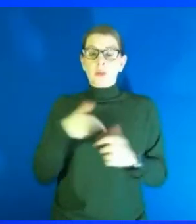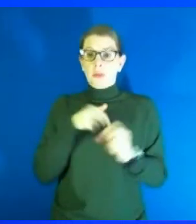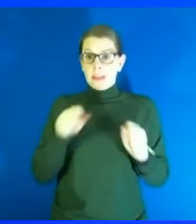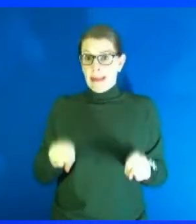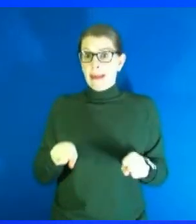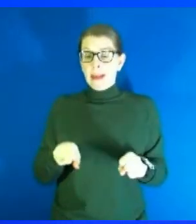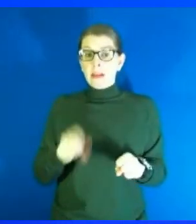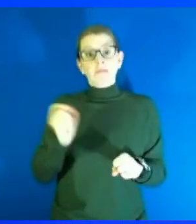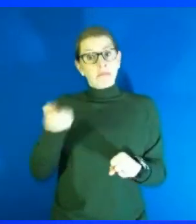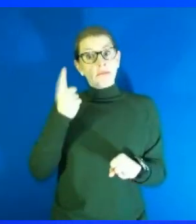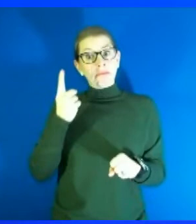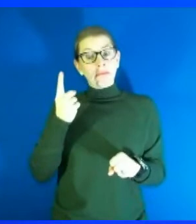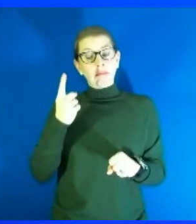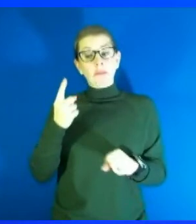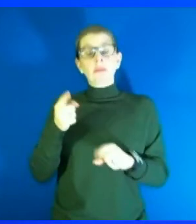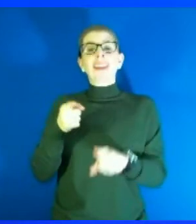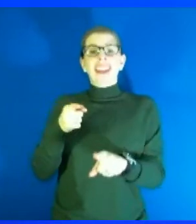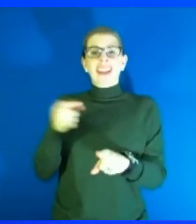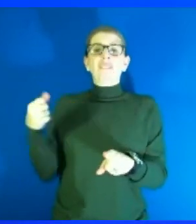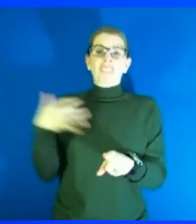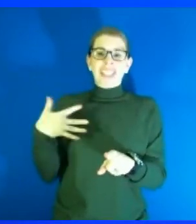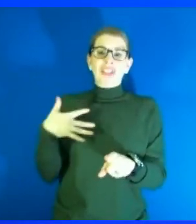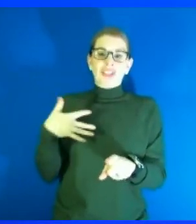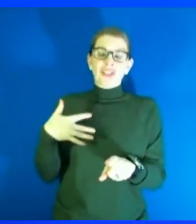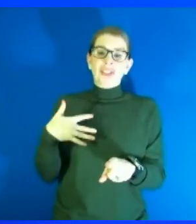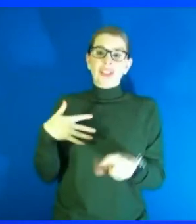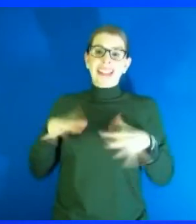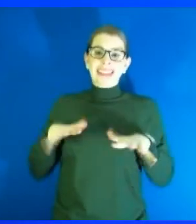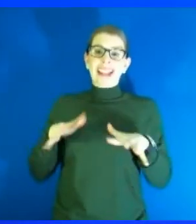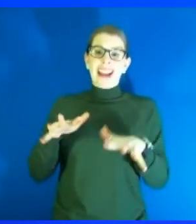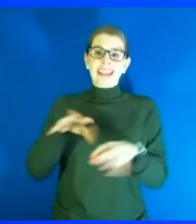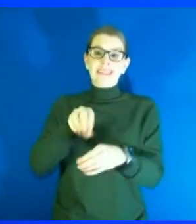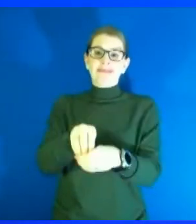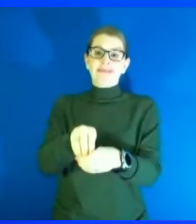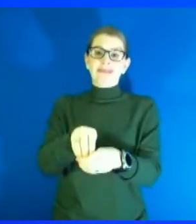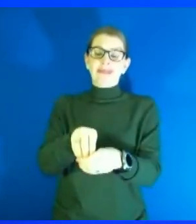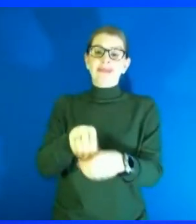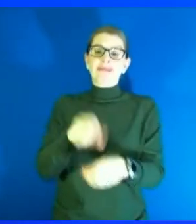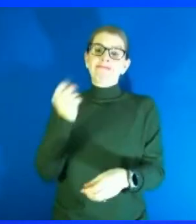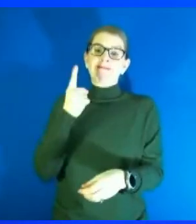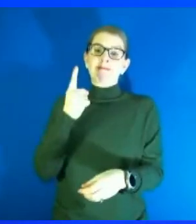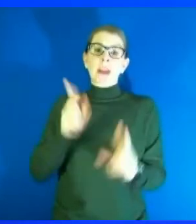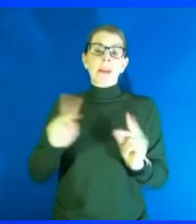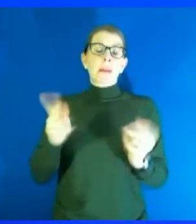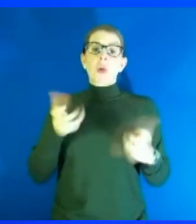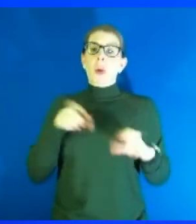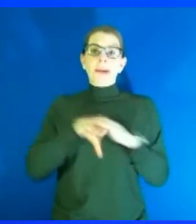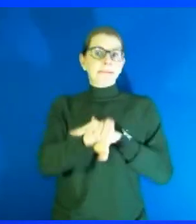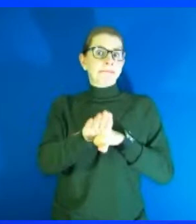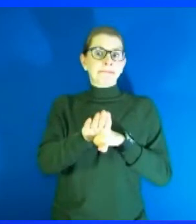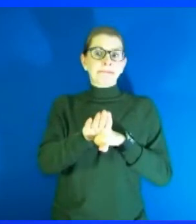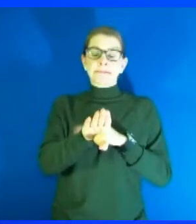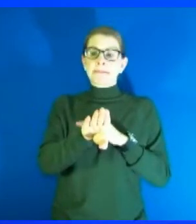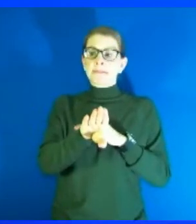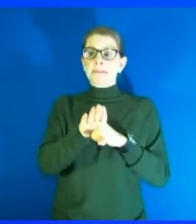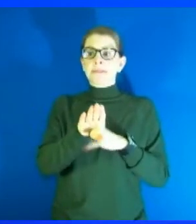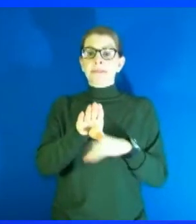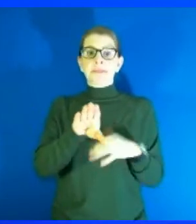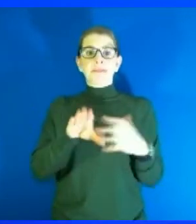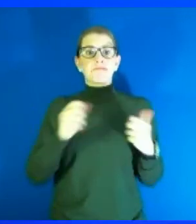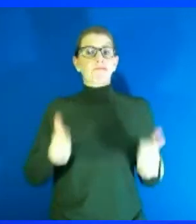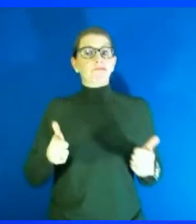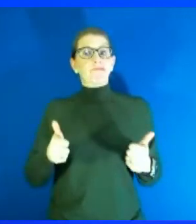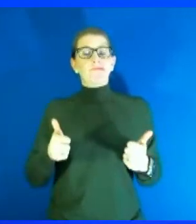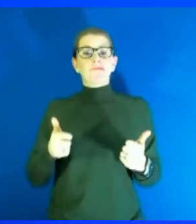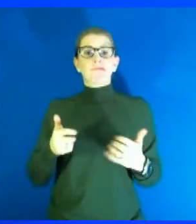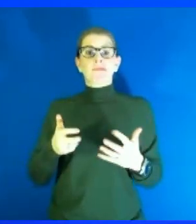from a place of fear and anxiety. I don't think people necessarily want to come in the door and treat us like